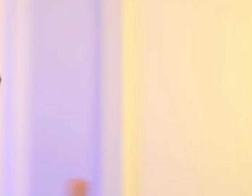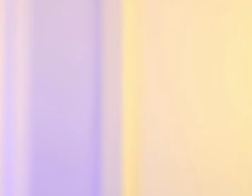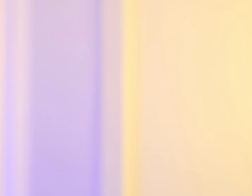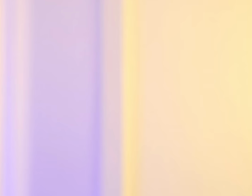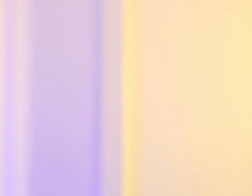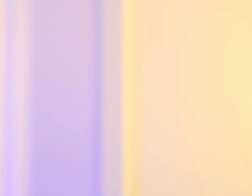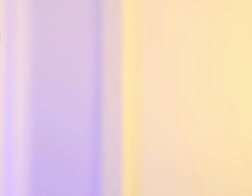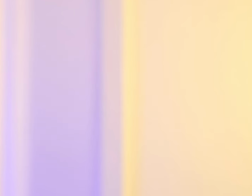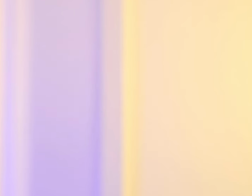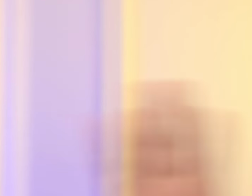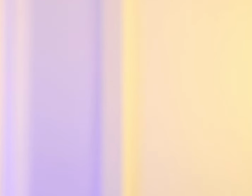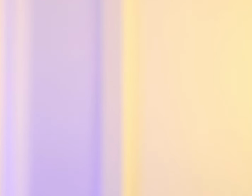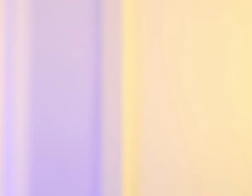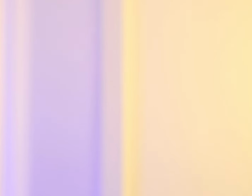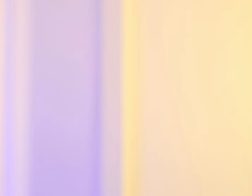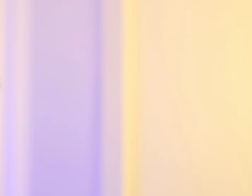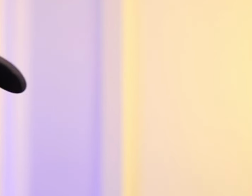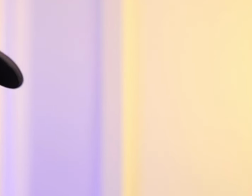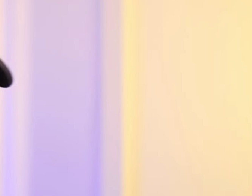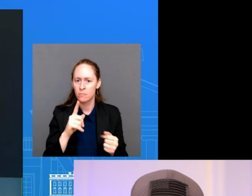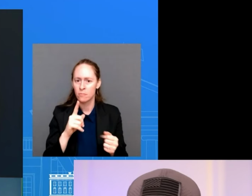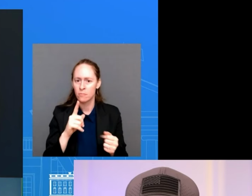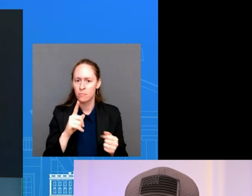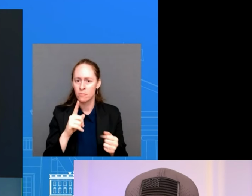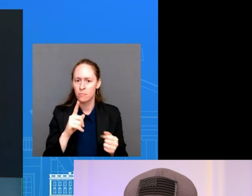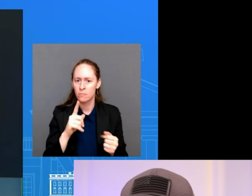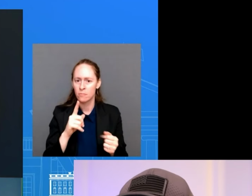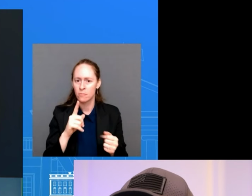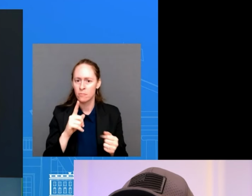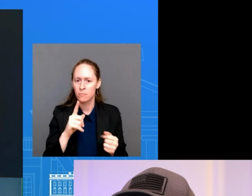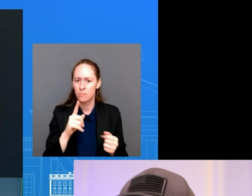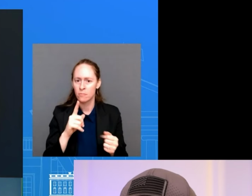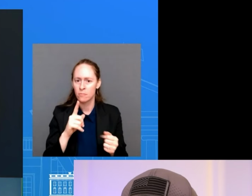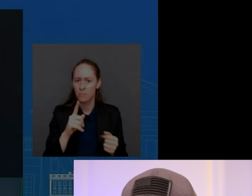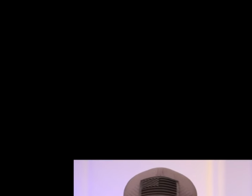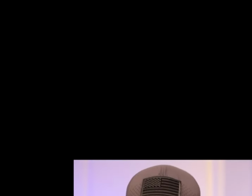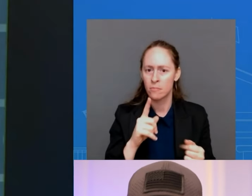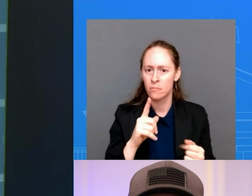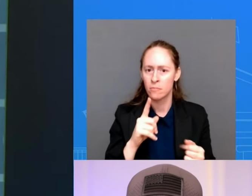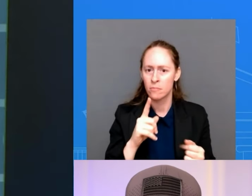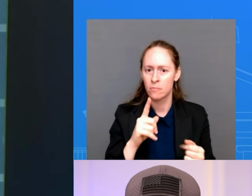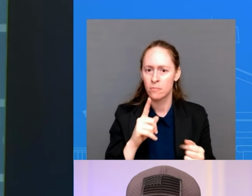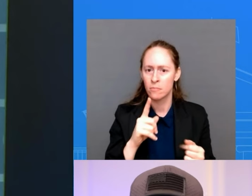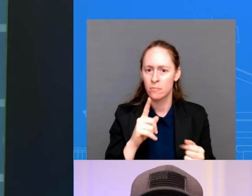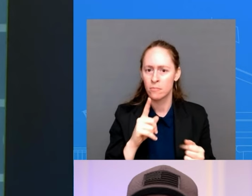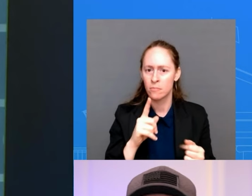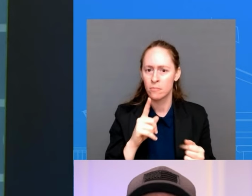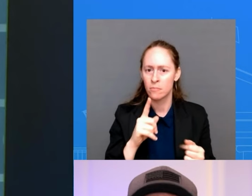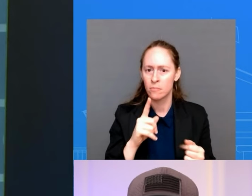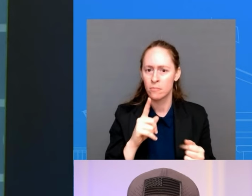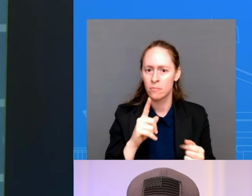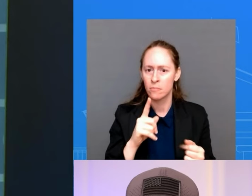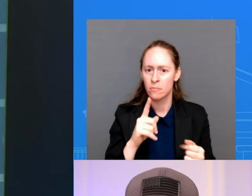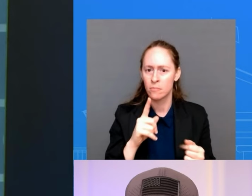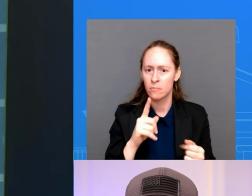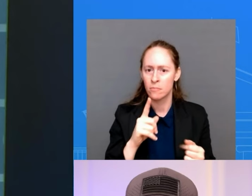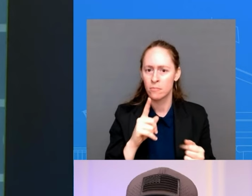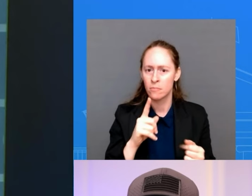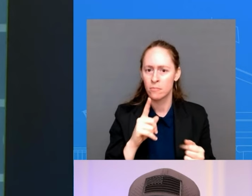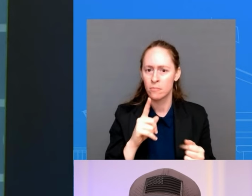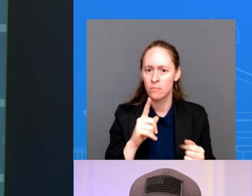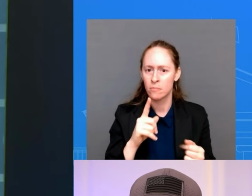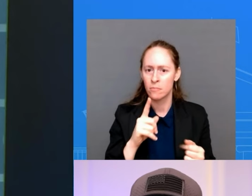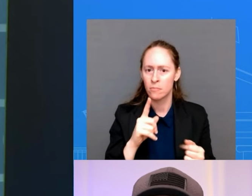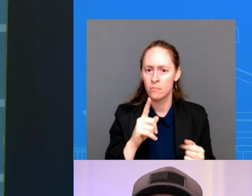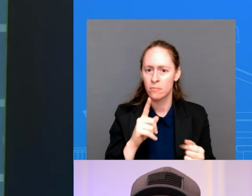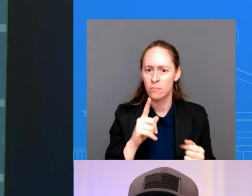out for it, and so is the president. But this is what the Democrats are just going to glance over. They're not going to spot this out, that they're lying to the American public about their